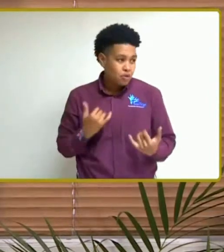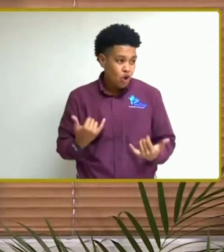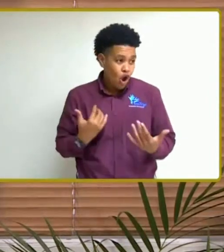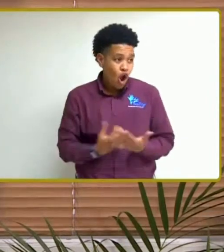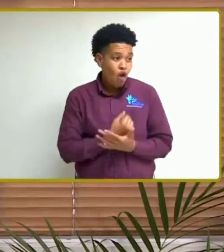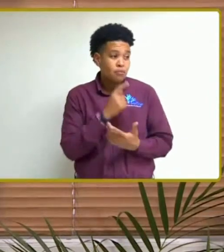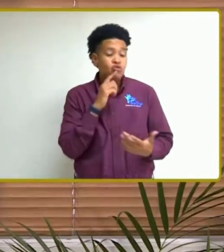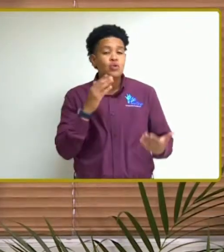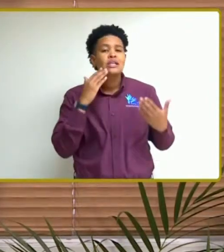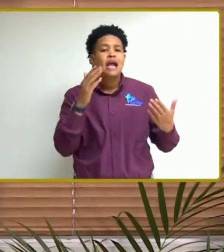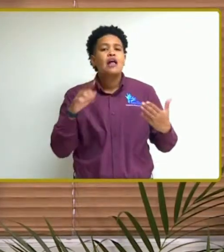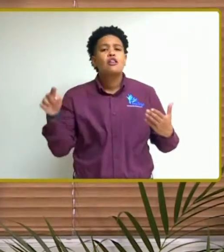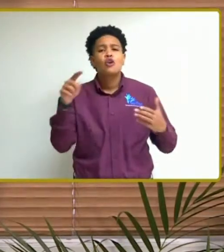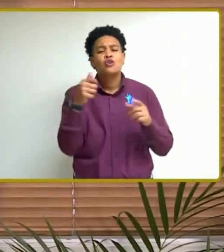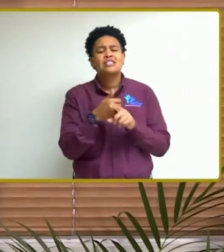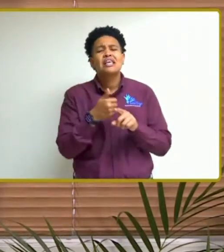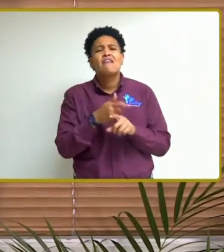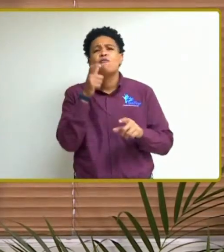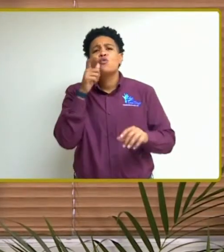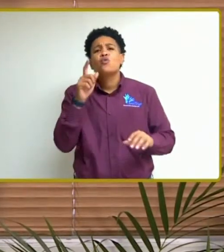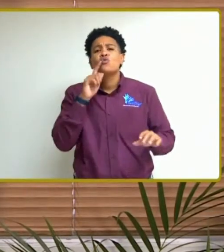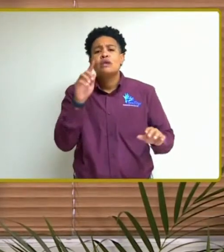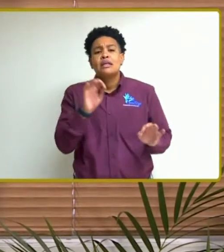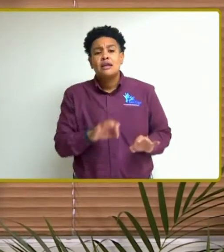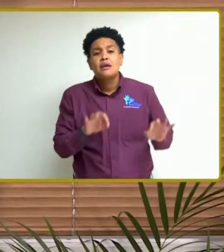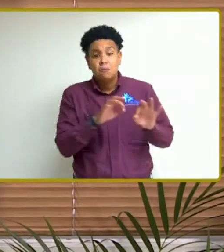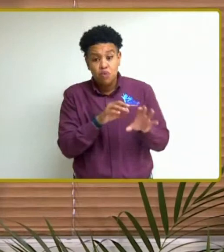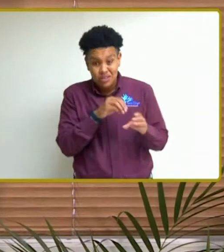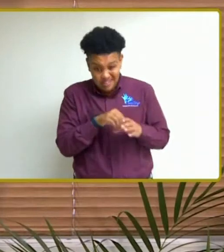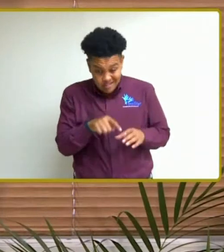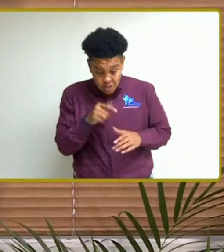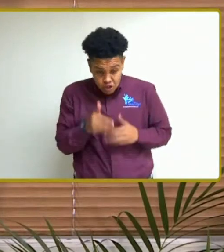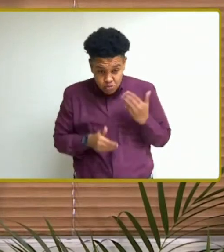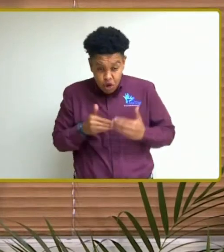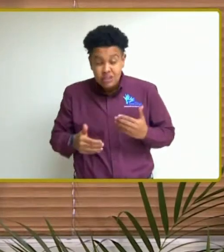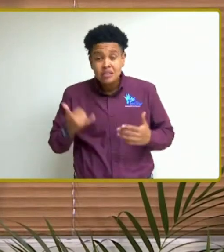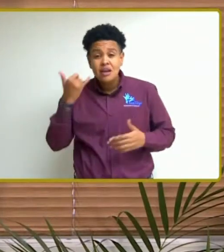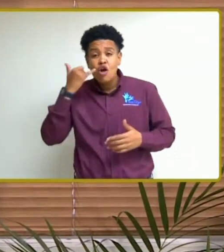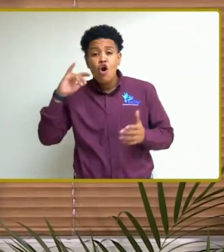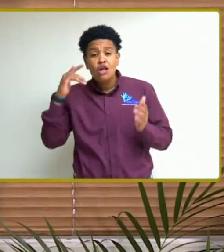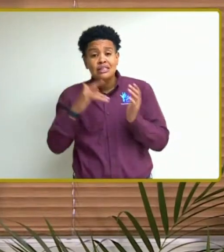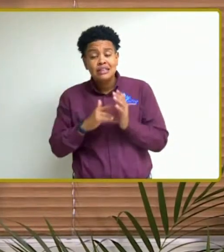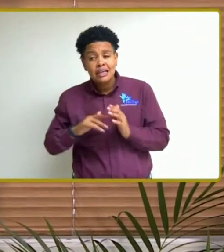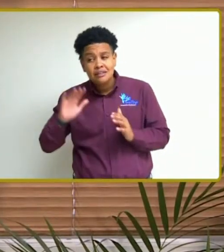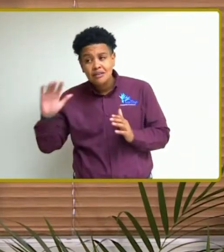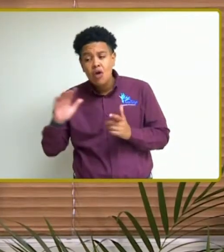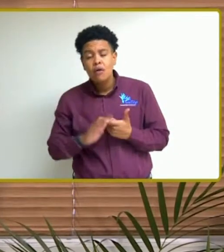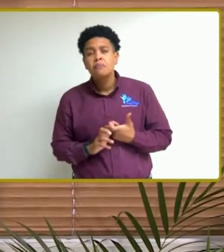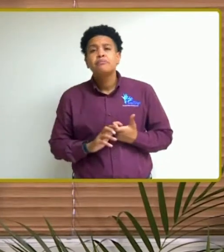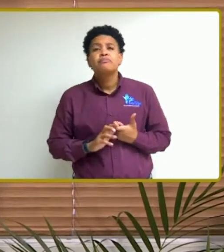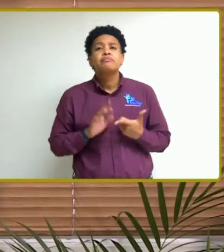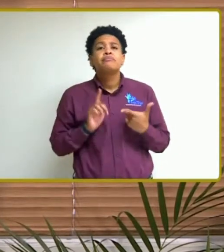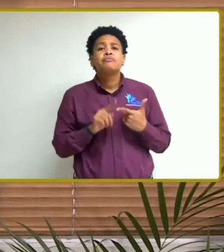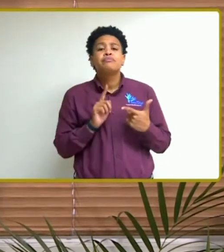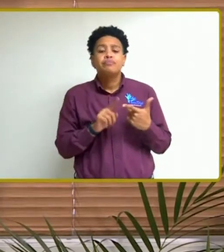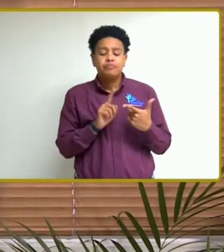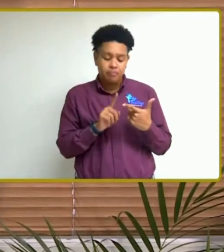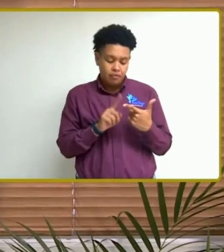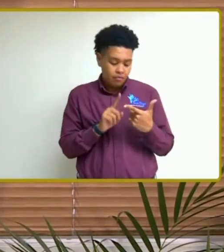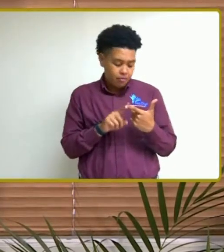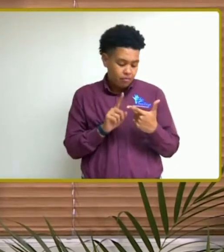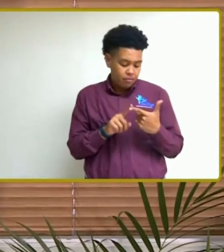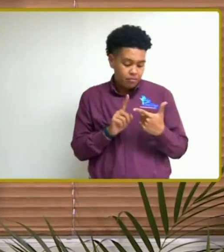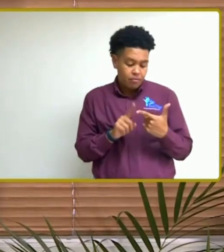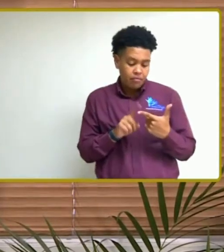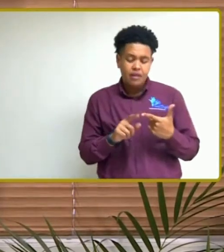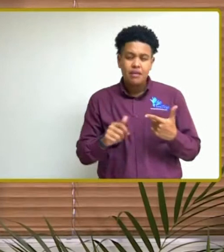opportunity to thank those who were a critical part of this process, the call center, the